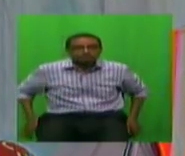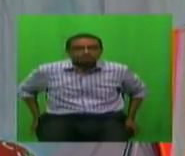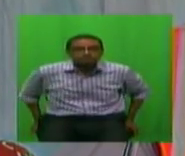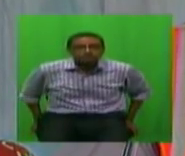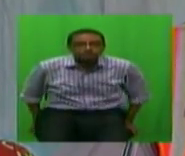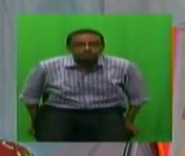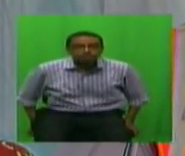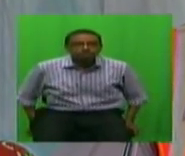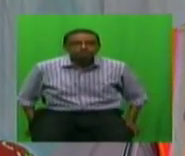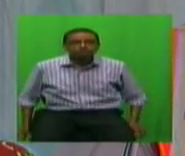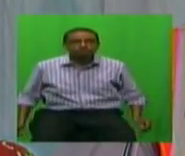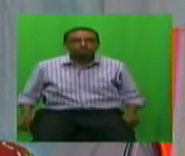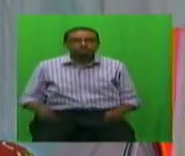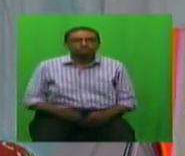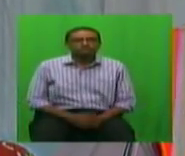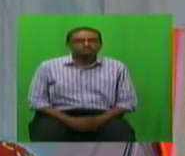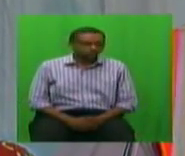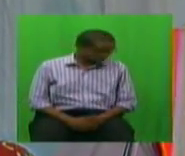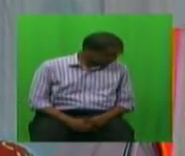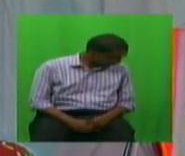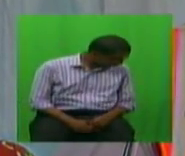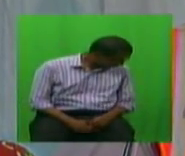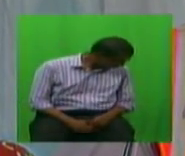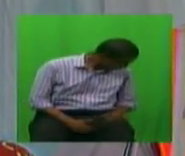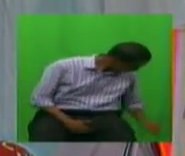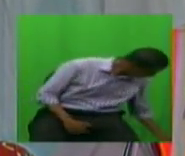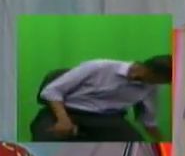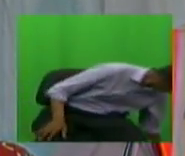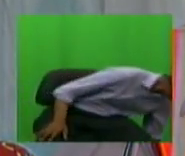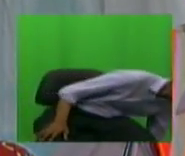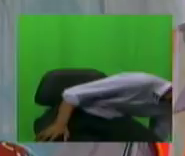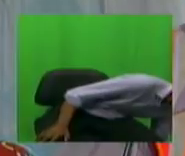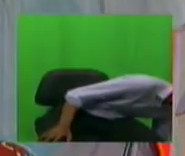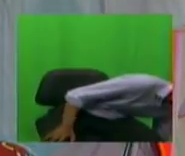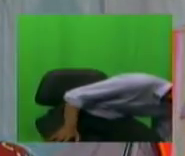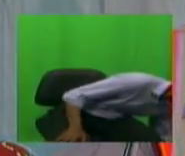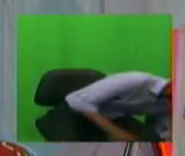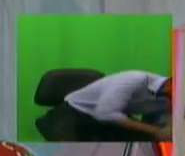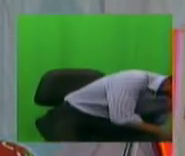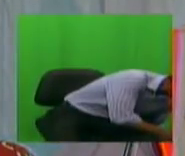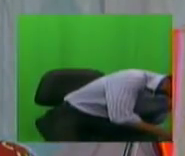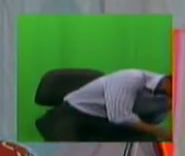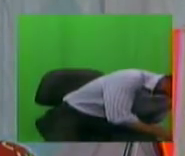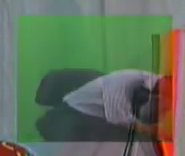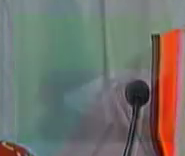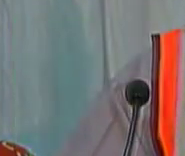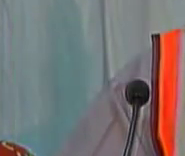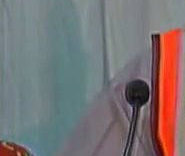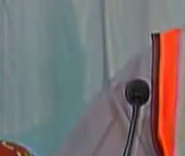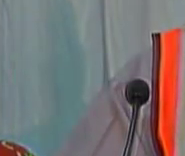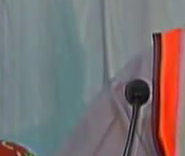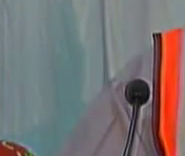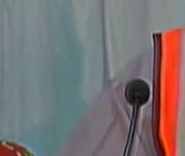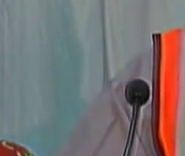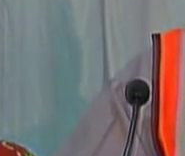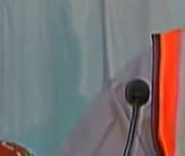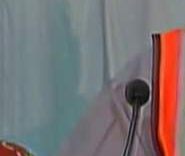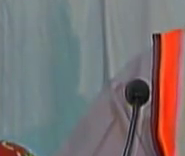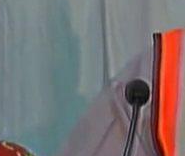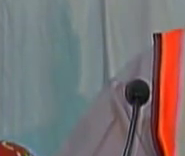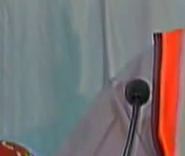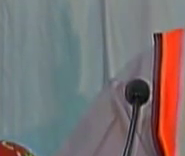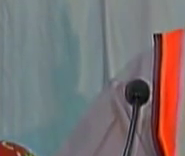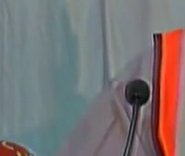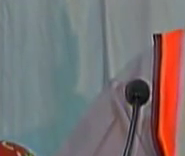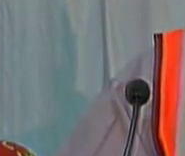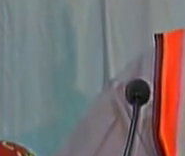their levels, the water is being pumped out. The last report I have from the El Socorro area is that the water have dropped significantly